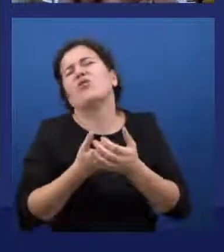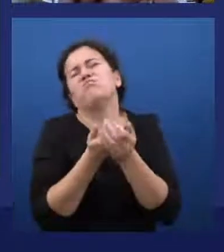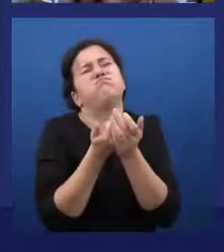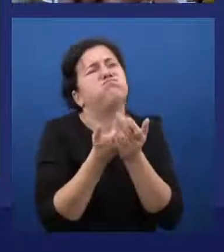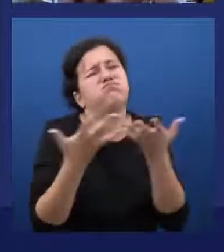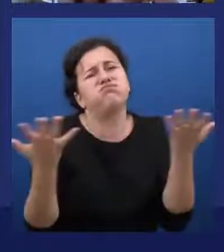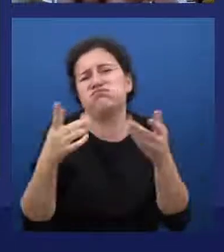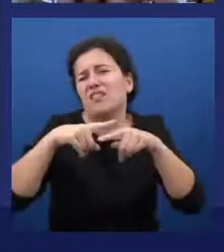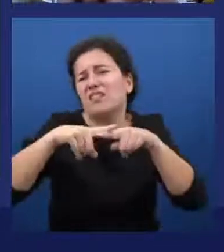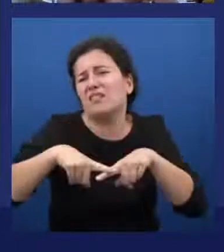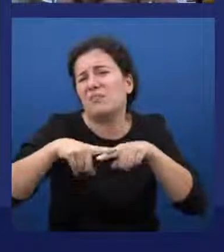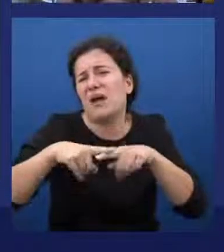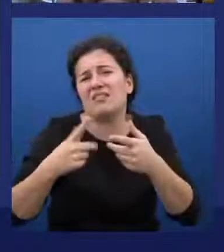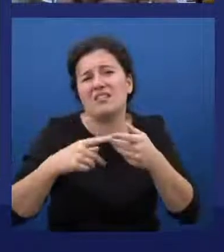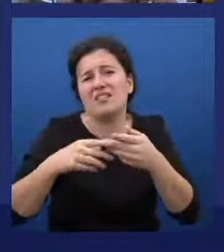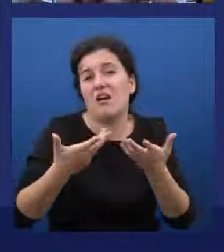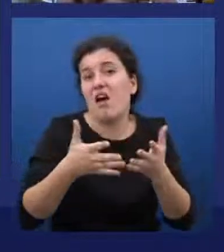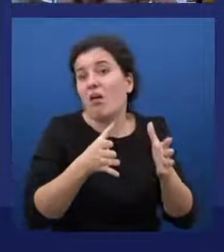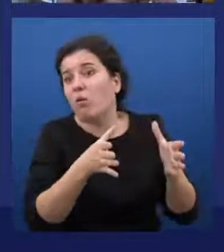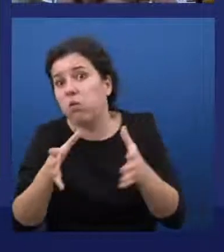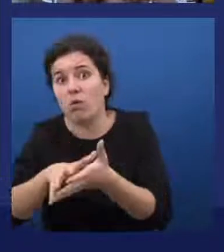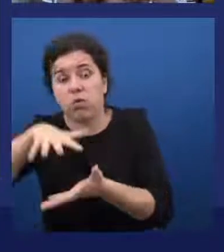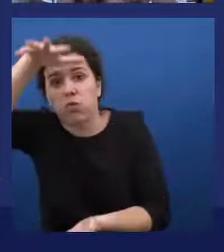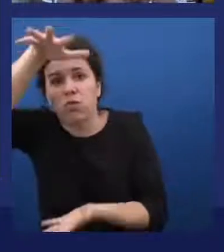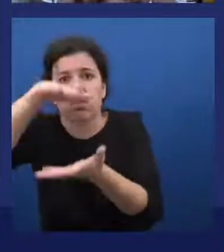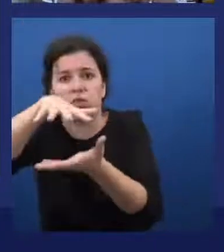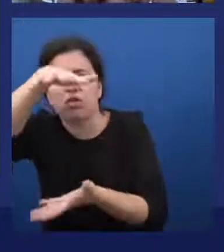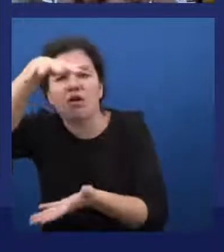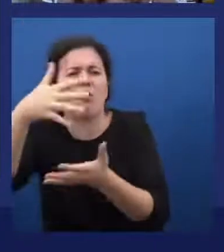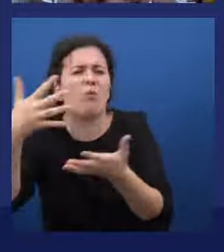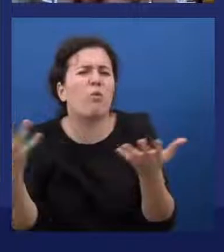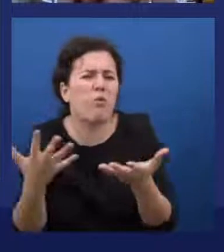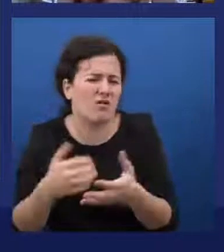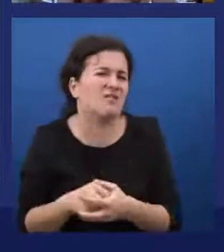different factors. But they have really good